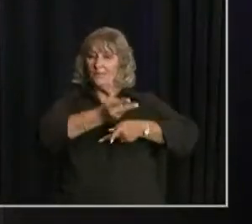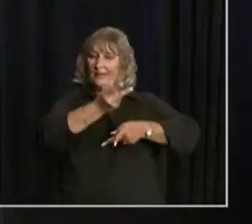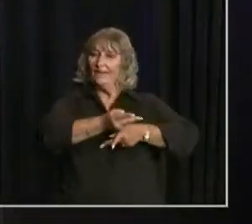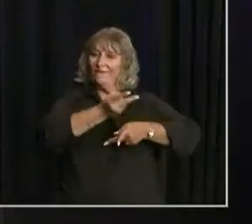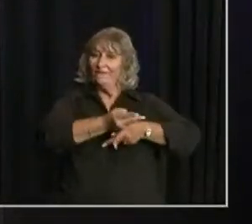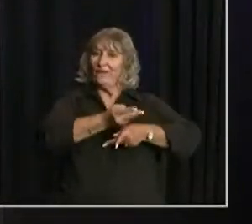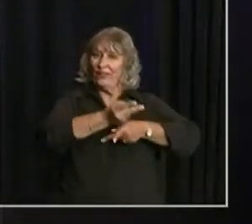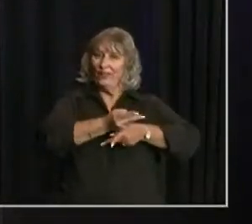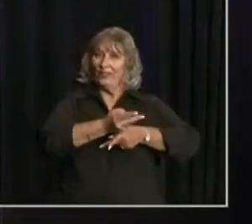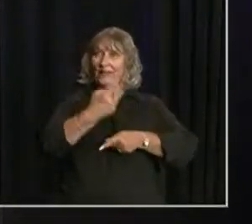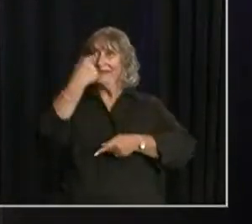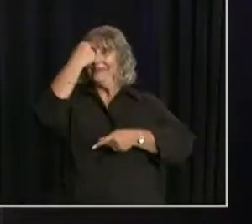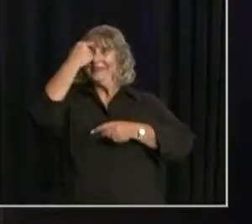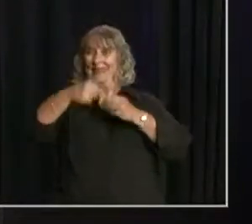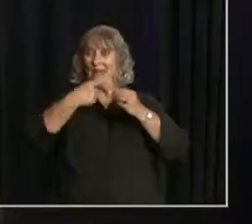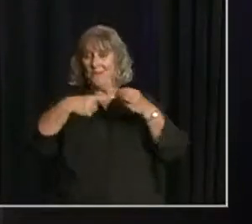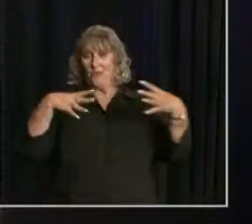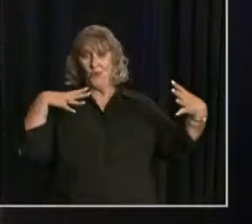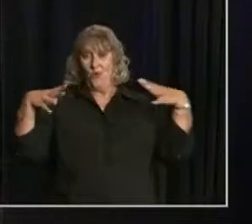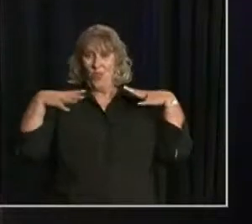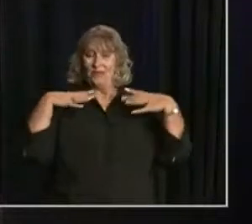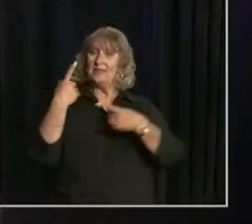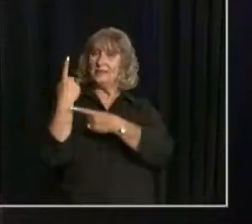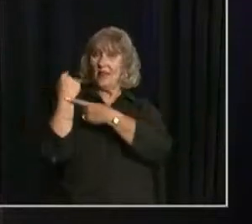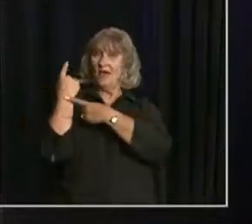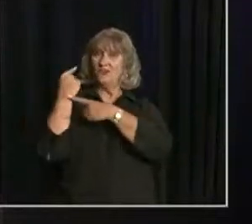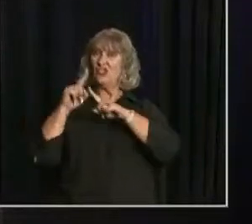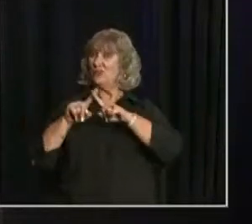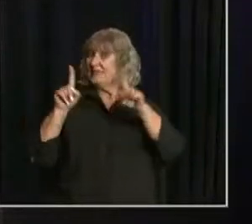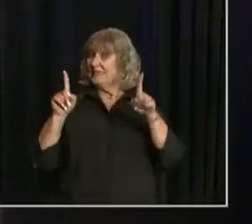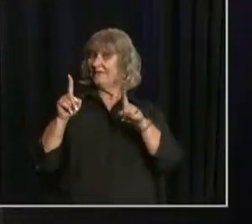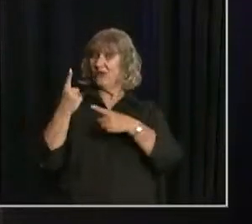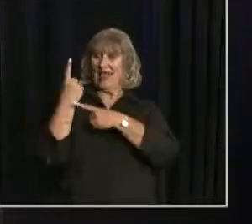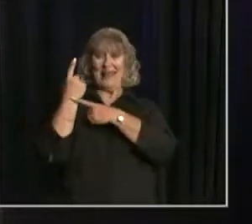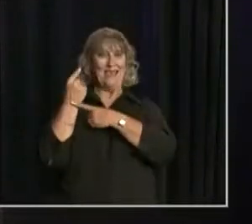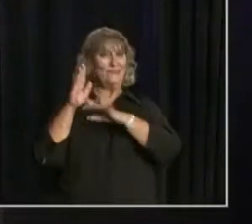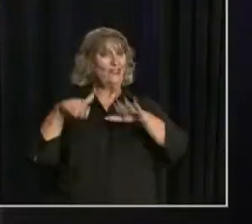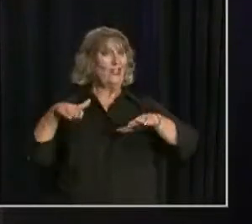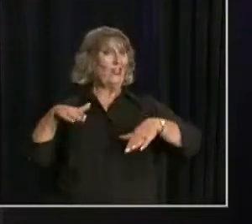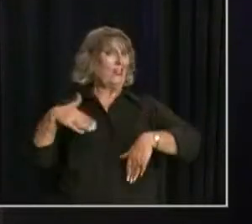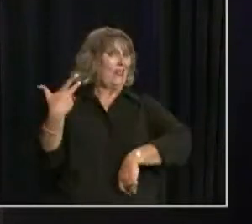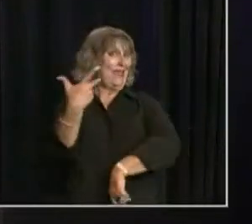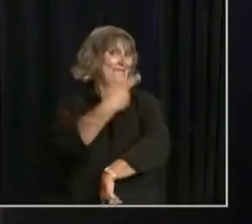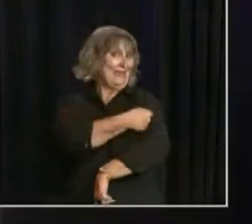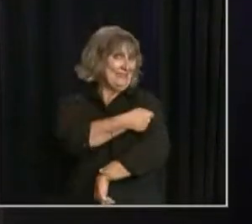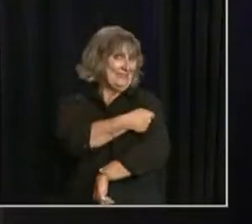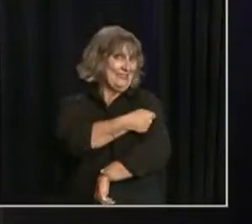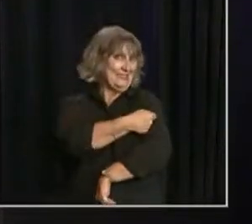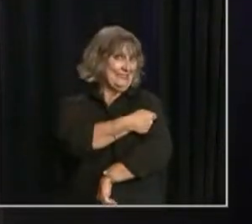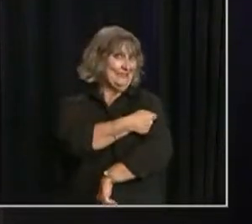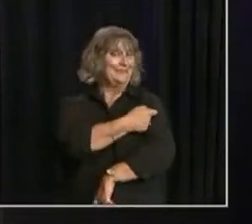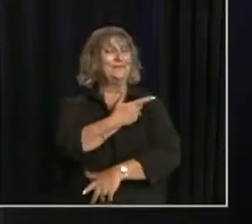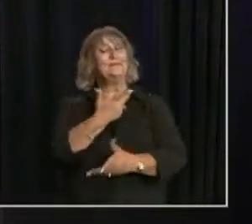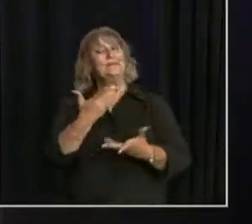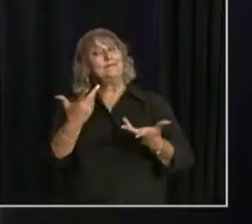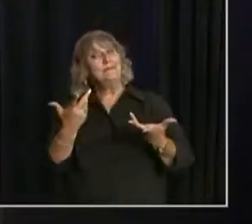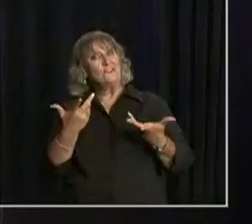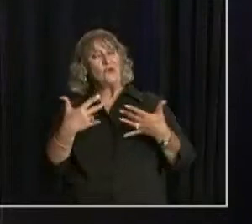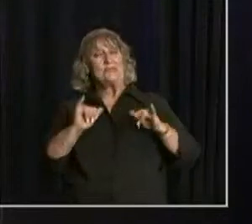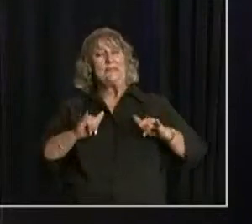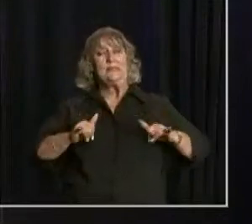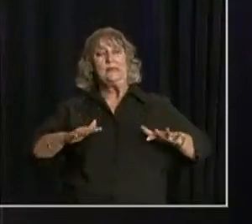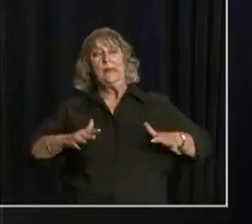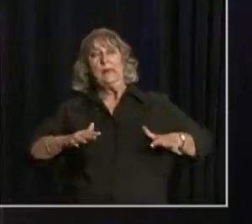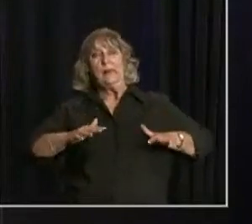think about the holidays. Last year, different from this year, we did not have vaccine during the holidays, so there was quite a bit of angst and